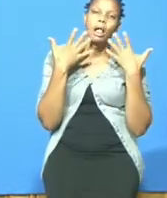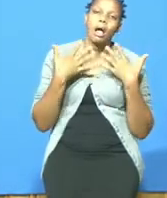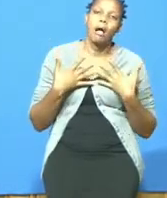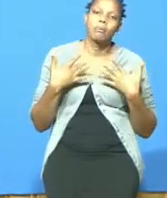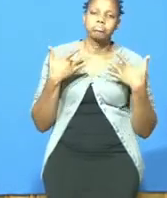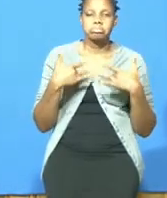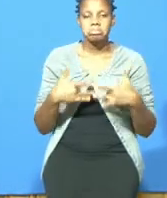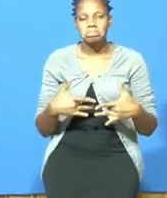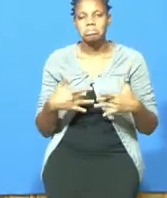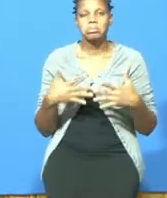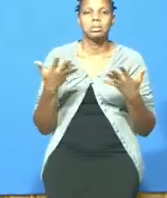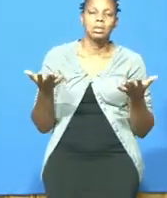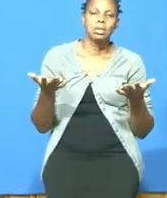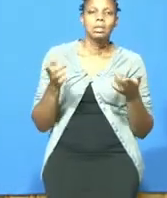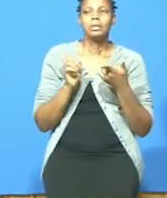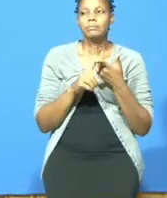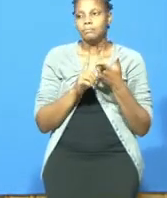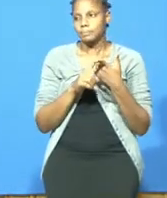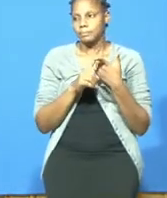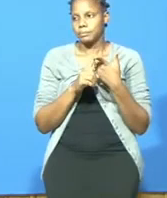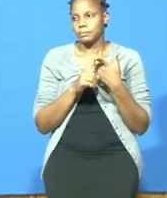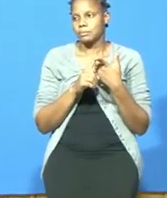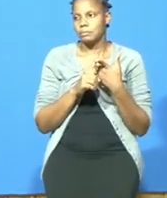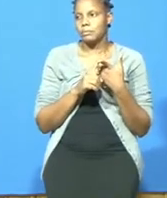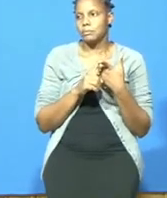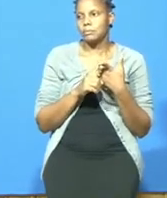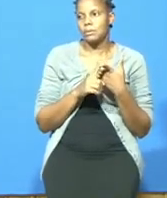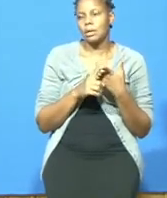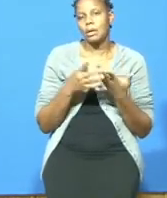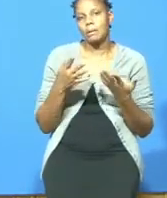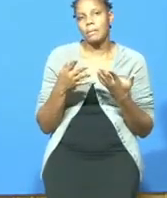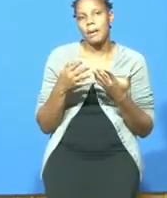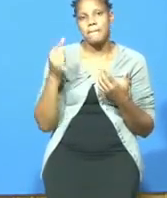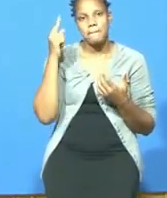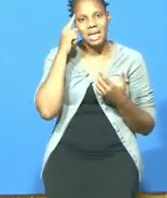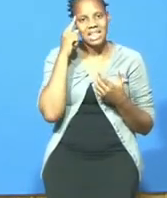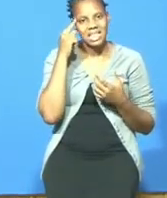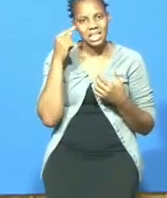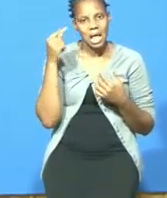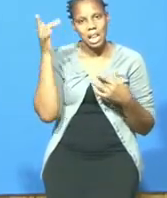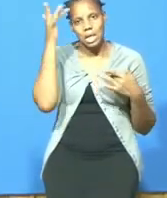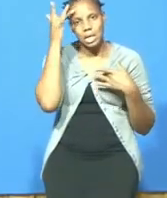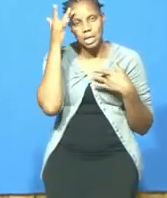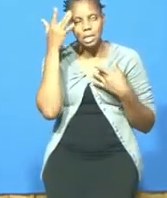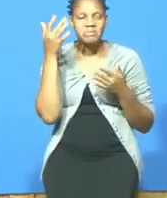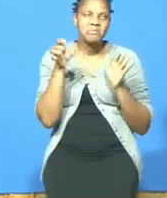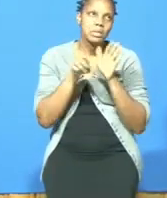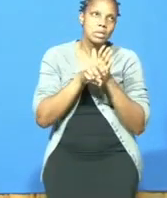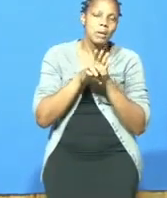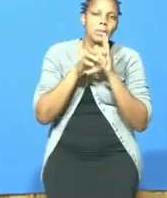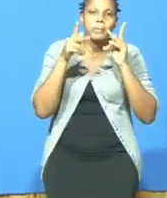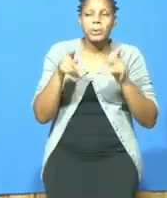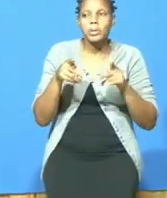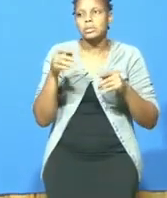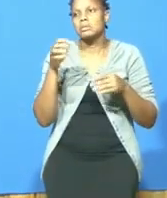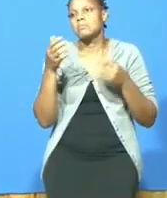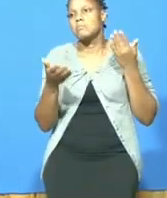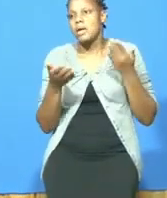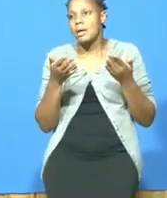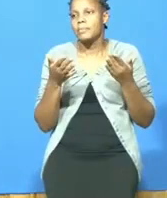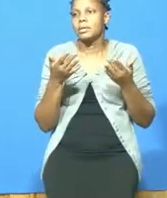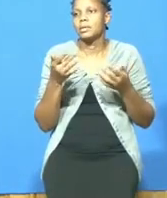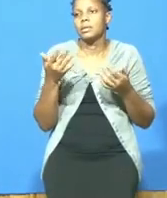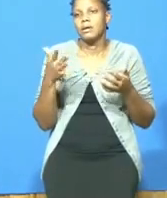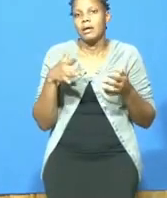thoughts. It can be as a result of mental illness. For example, a person may be suffering